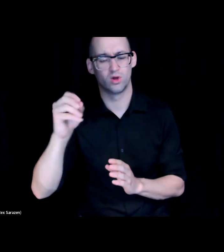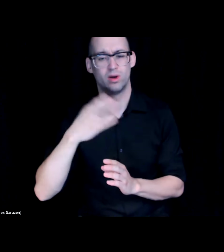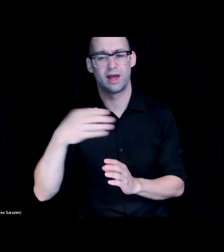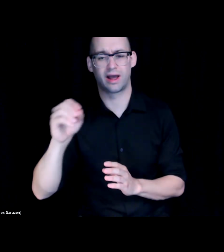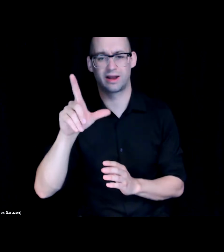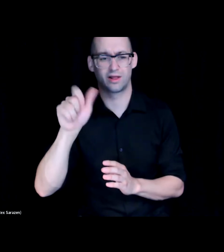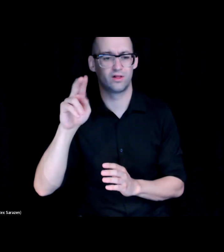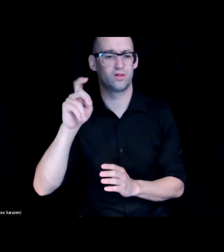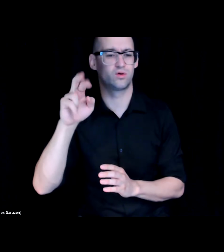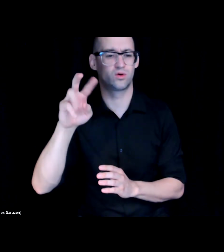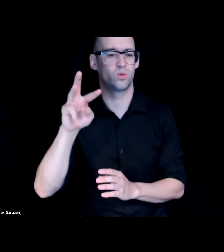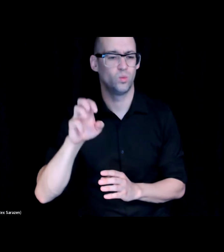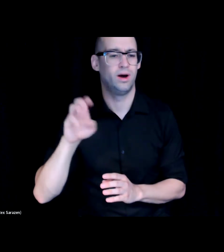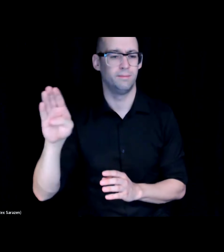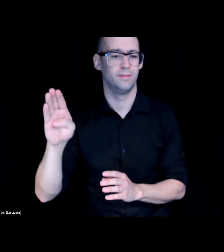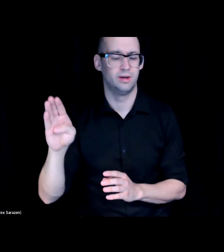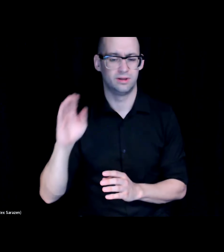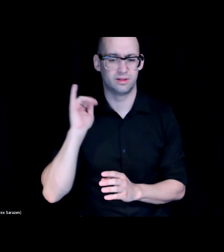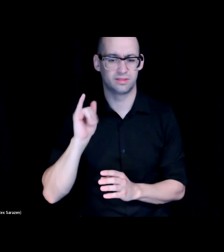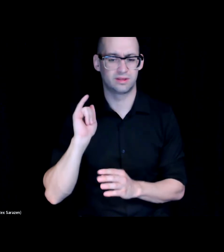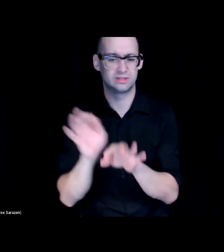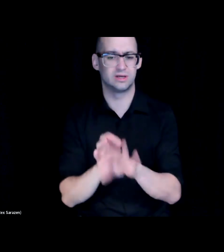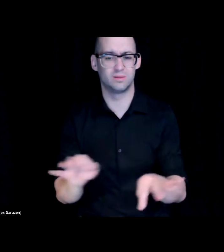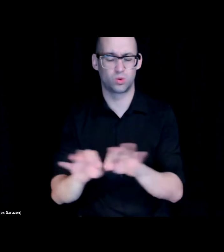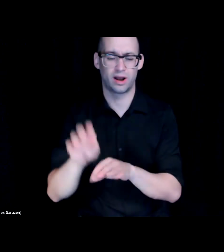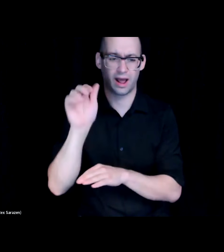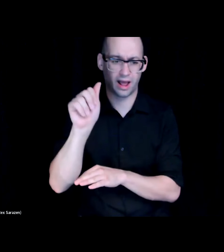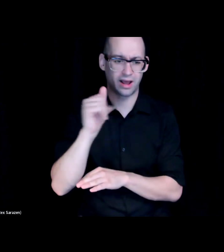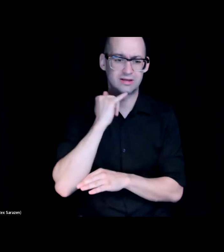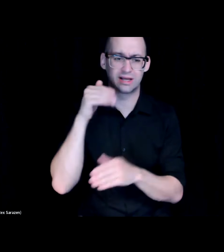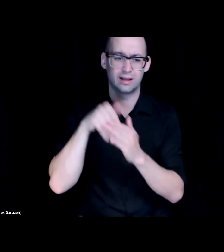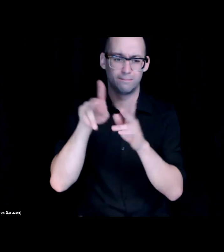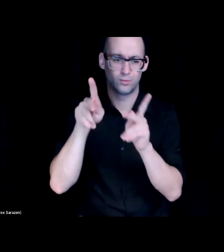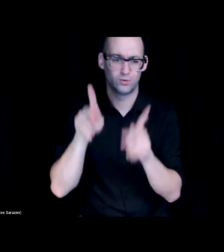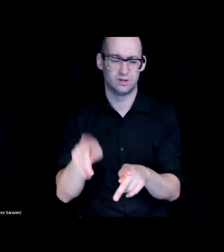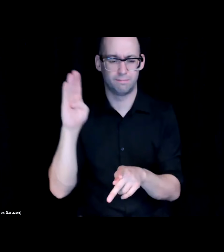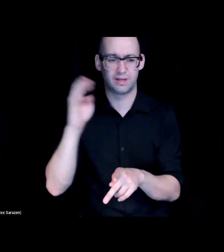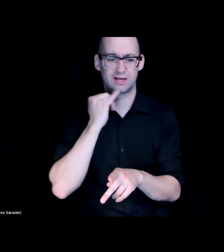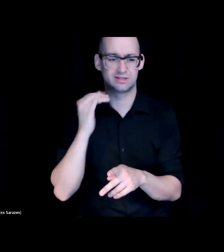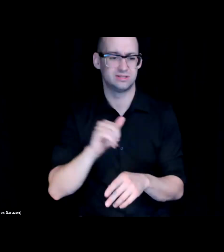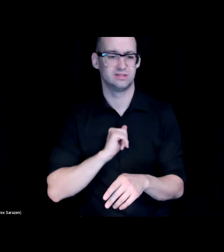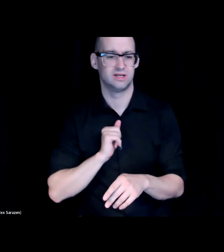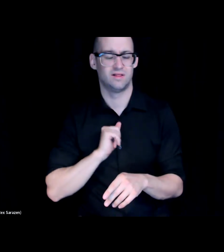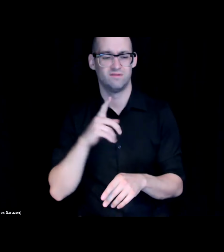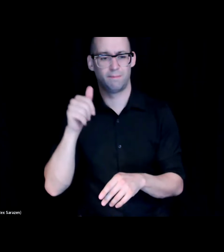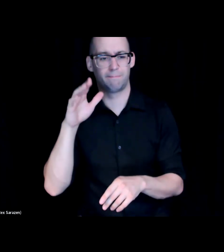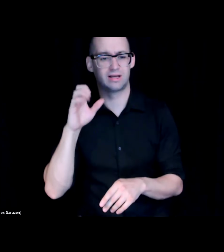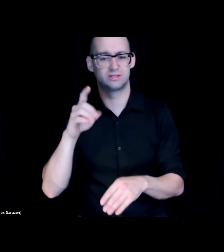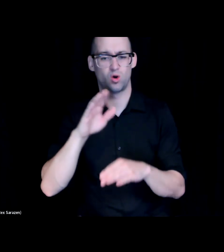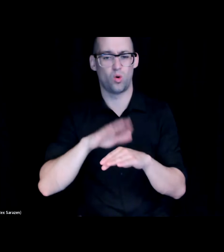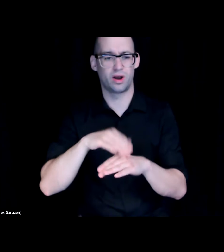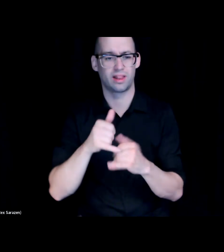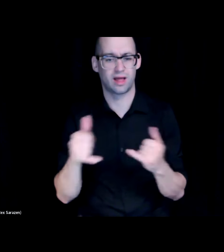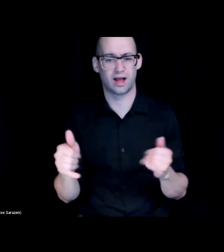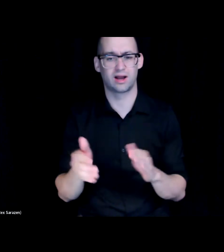curriculum. And so I would say A, in person, B, a self-paced online learning management system like Moodle or